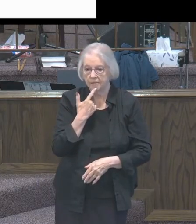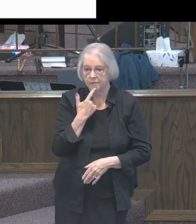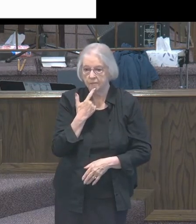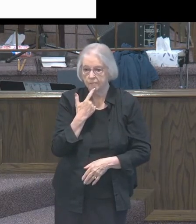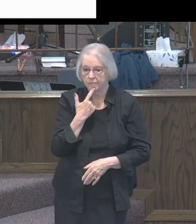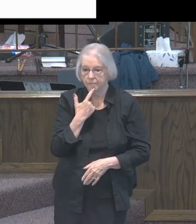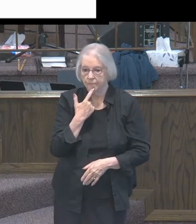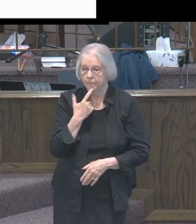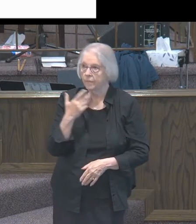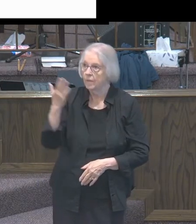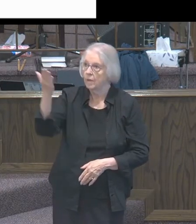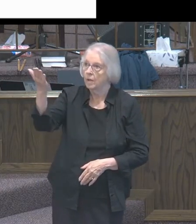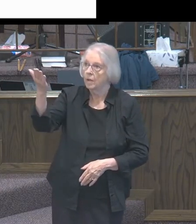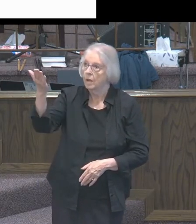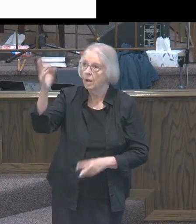does.